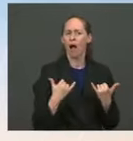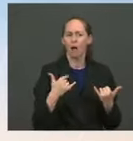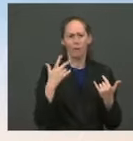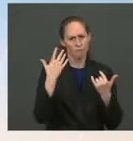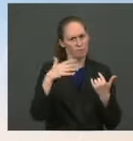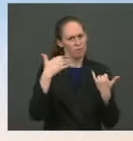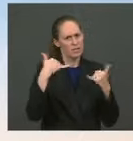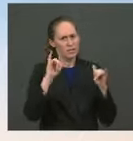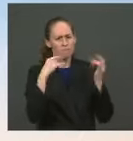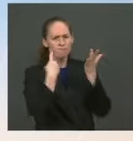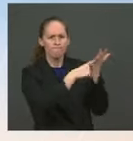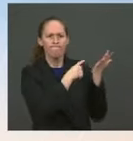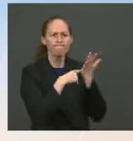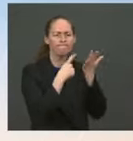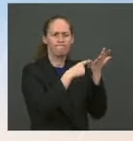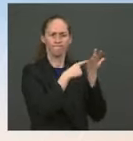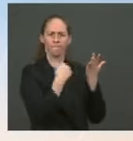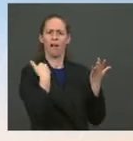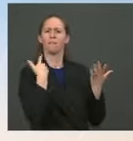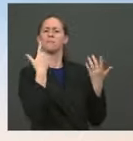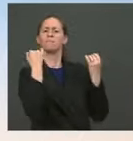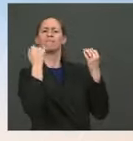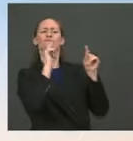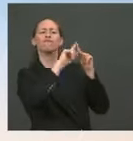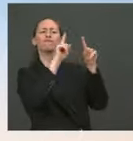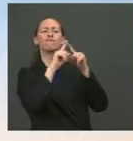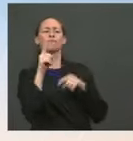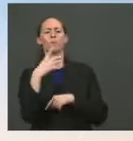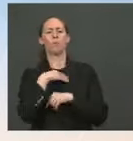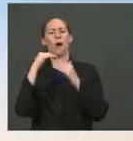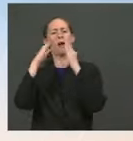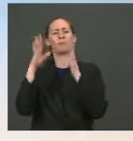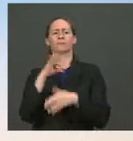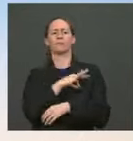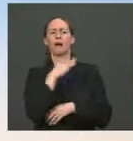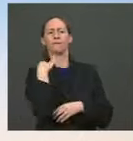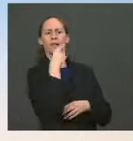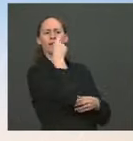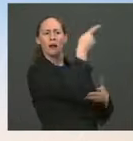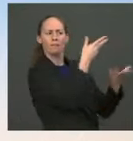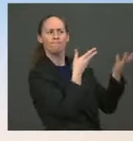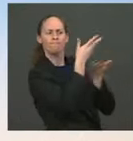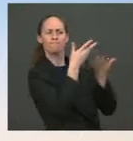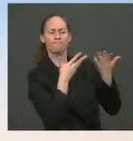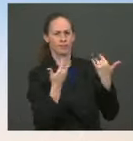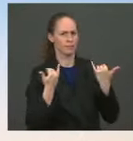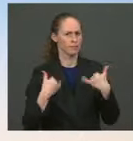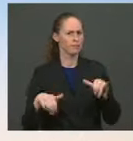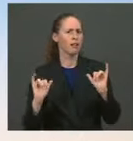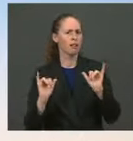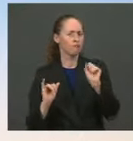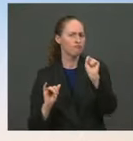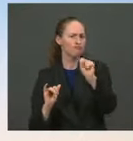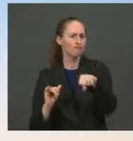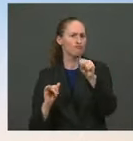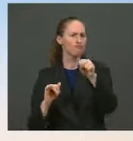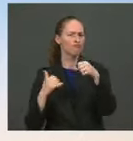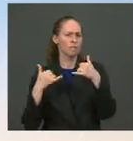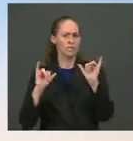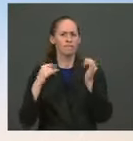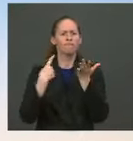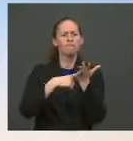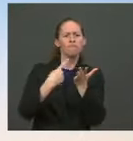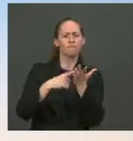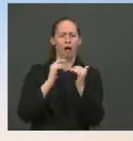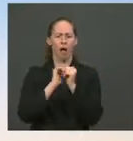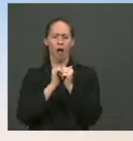White House official staffers there as well who've been in and out of COP26. So, yeah, we're just going to continue to have those conversations, and